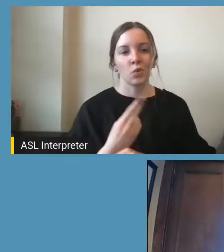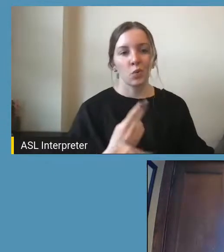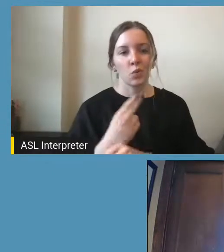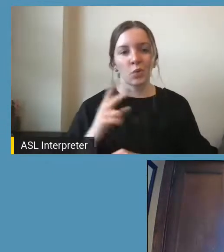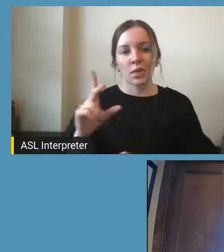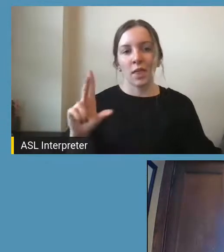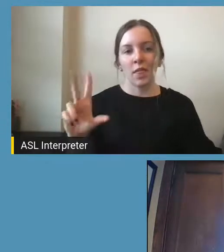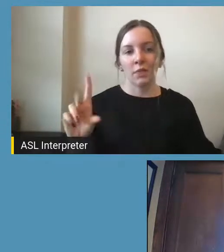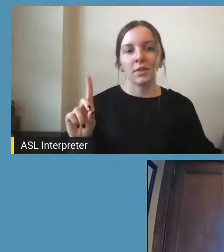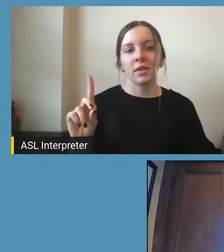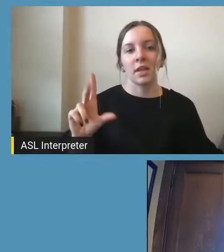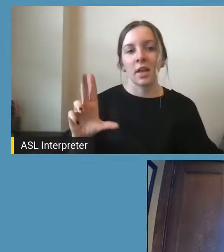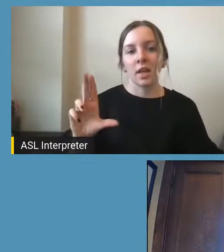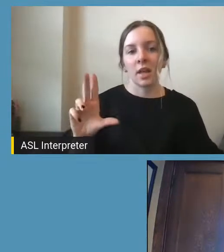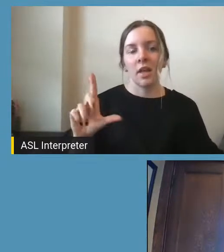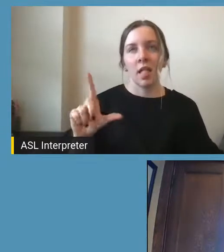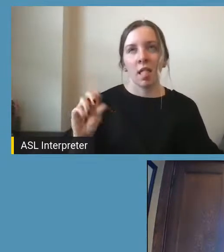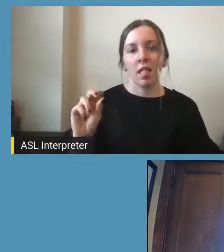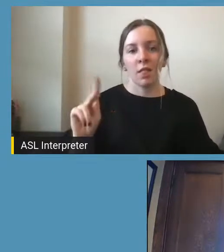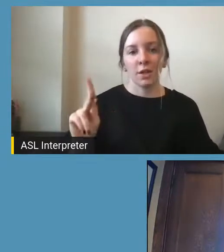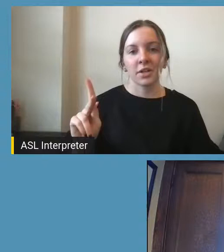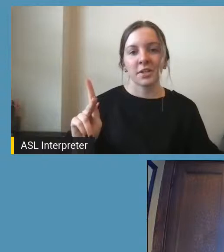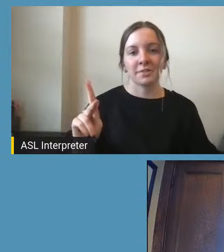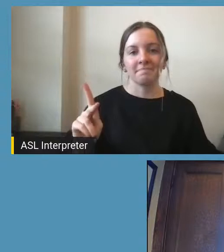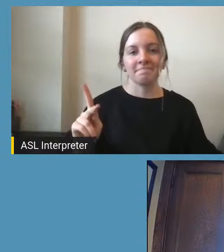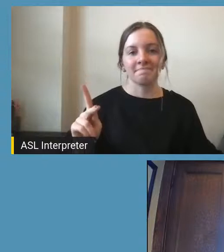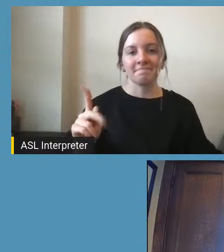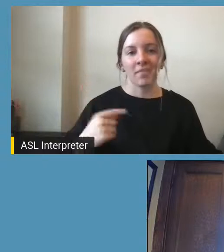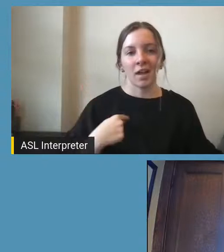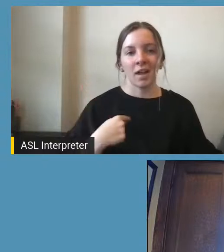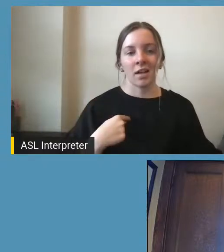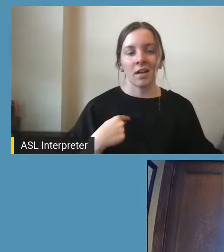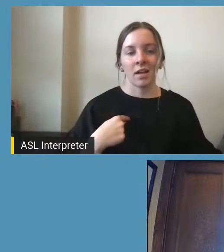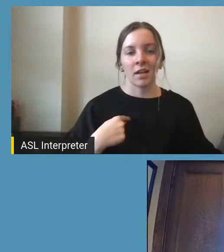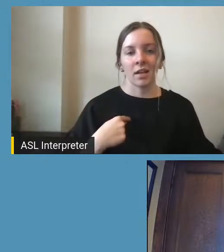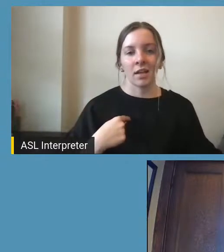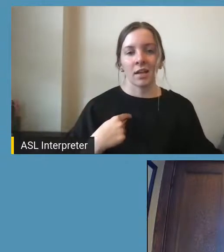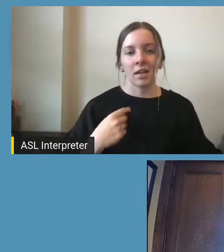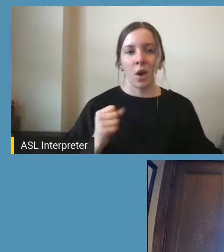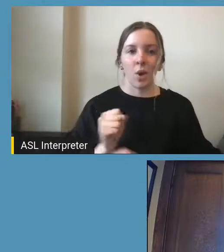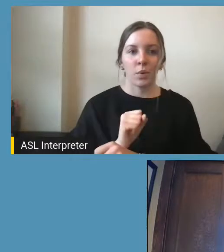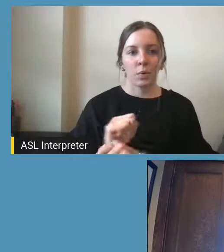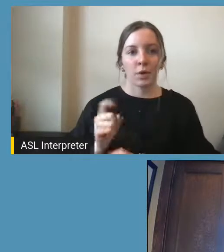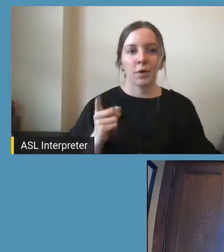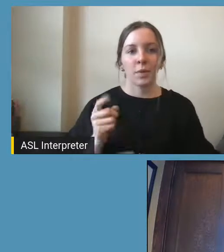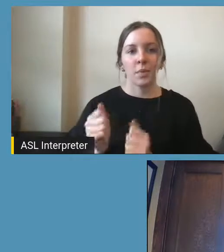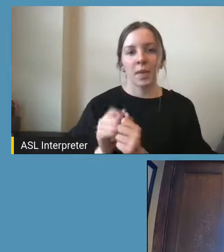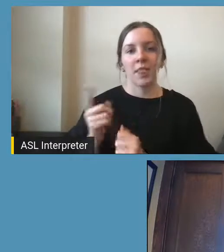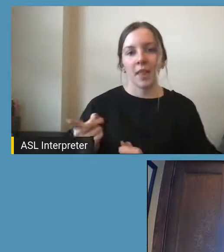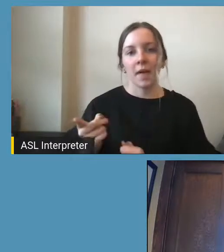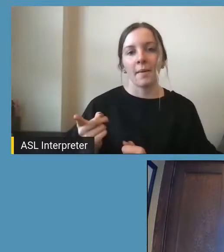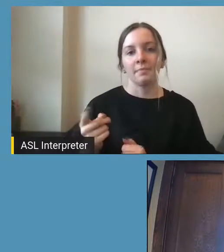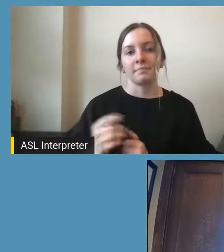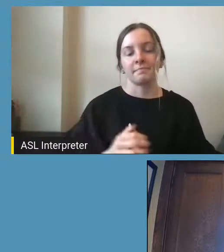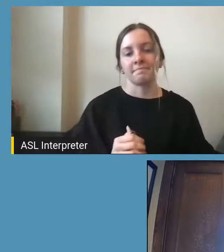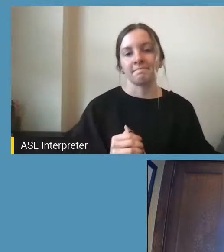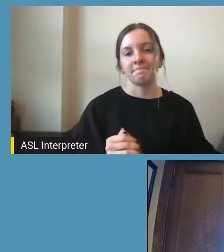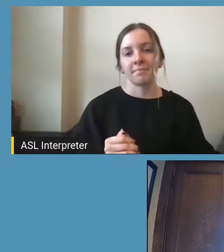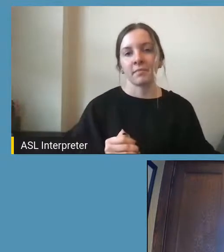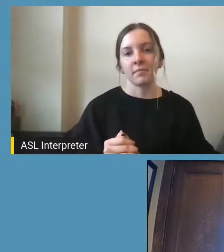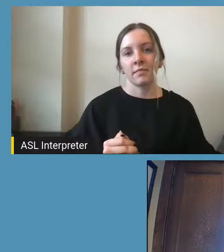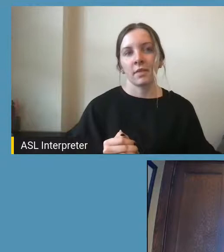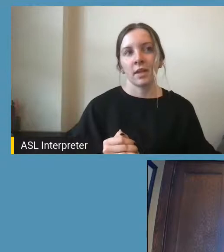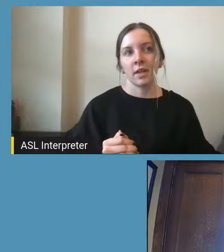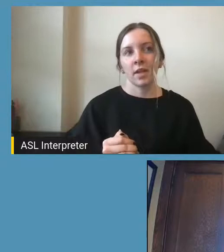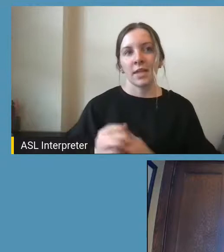with them. And at the same time, they're not coming from the medical profession.